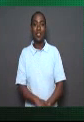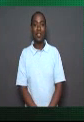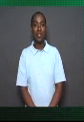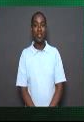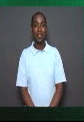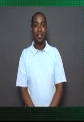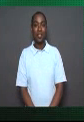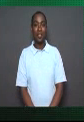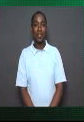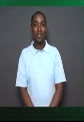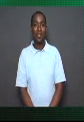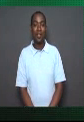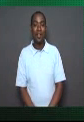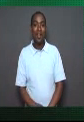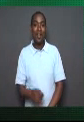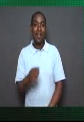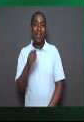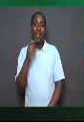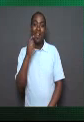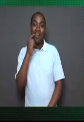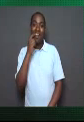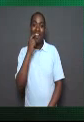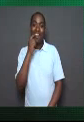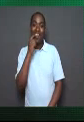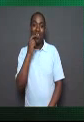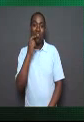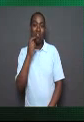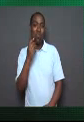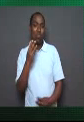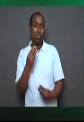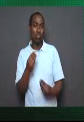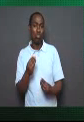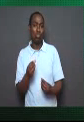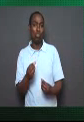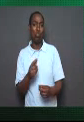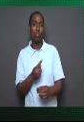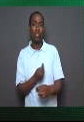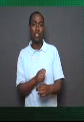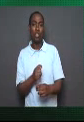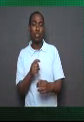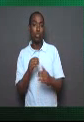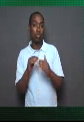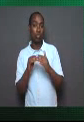The gums are the soft tissue lining the jaw bone.